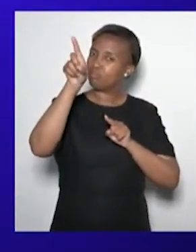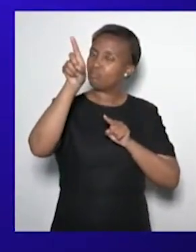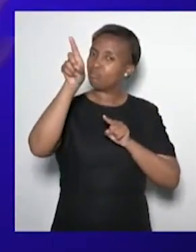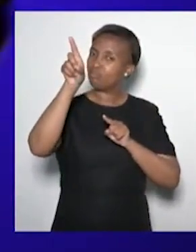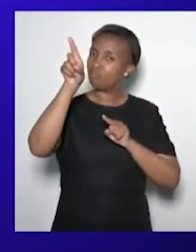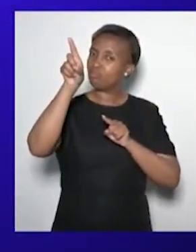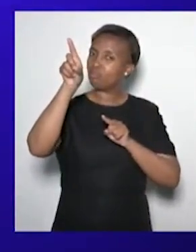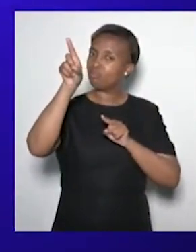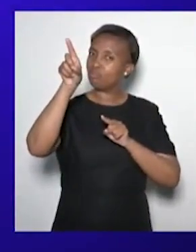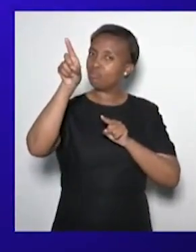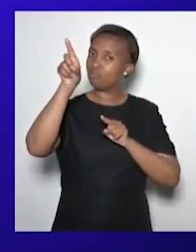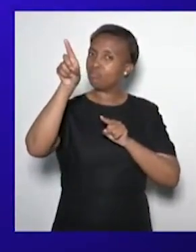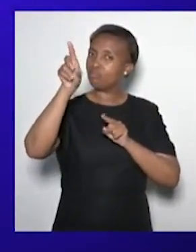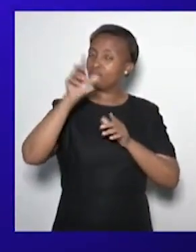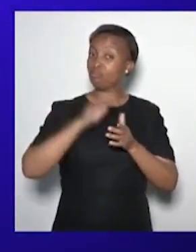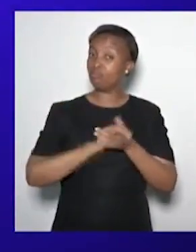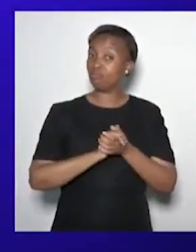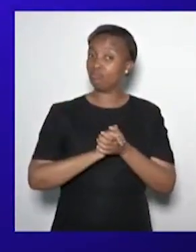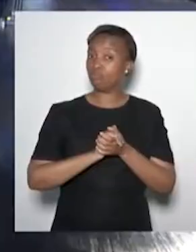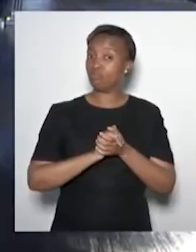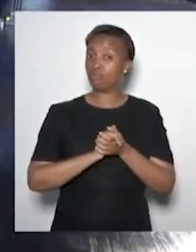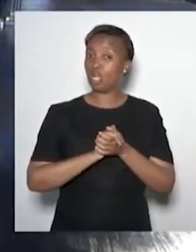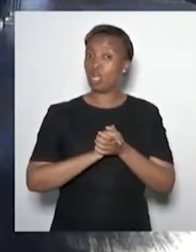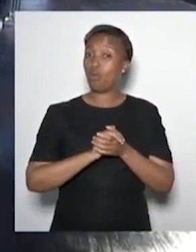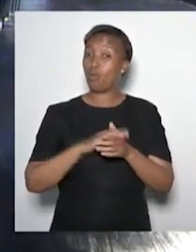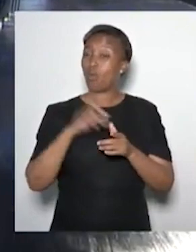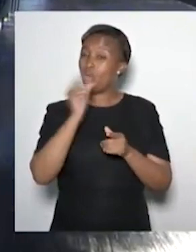are facing out.